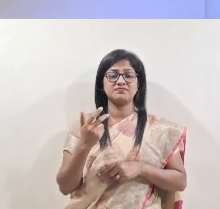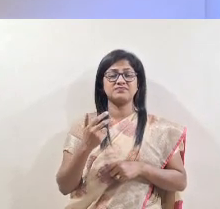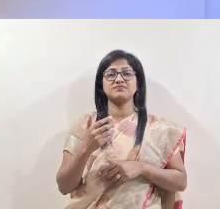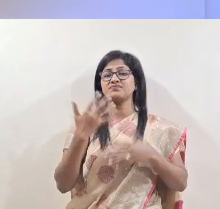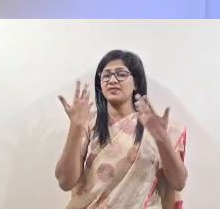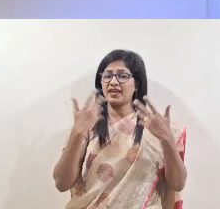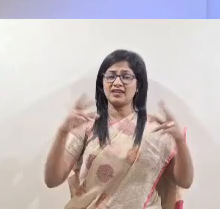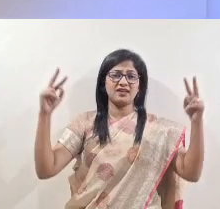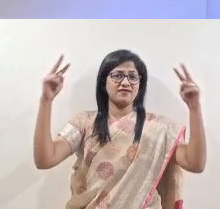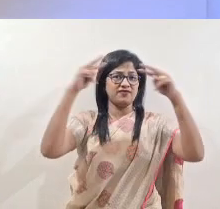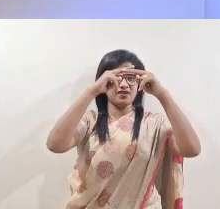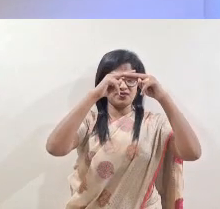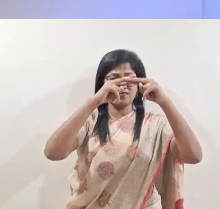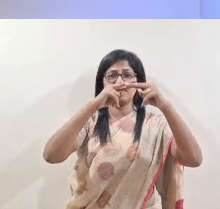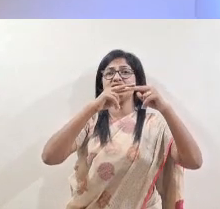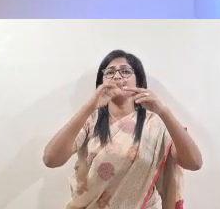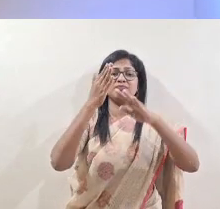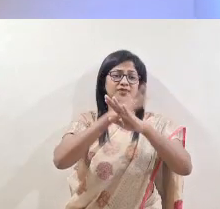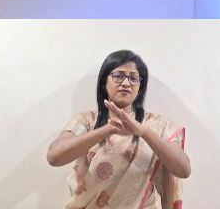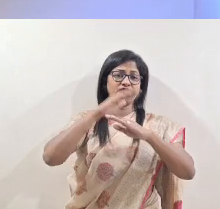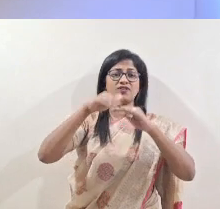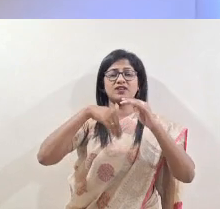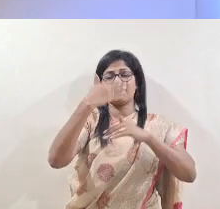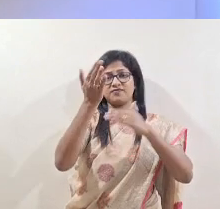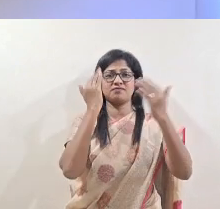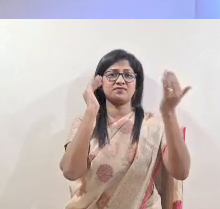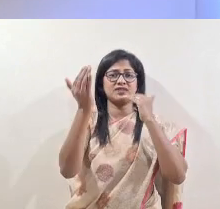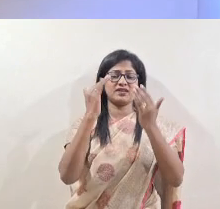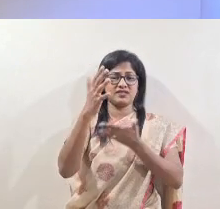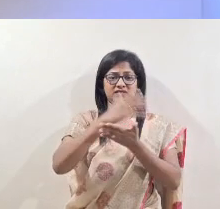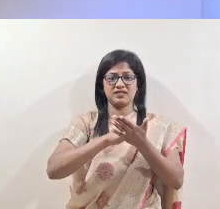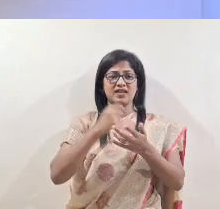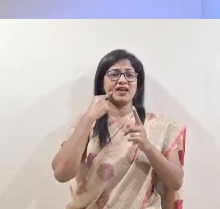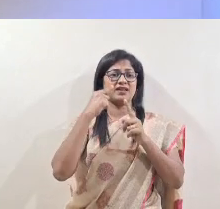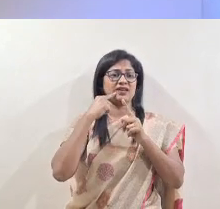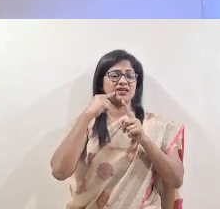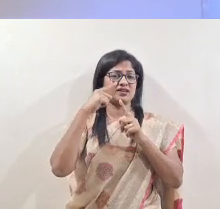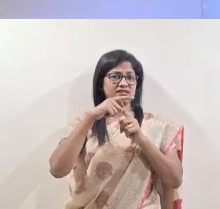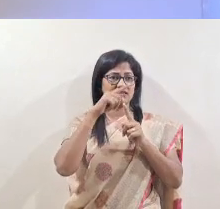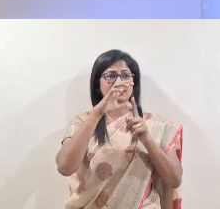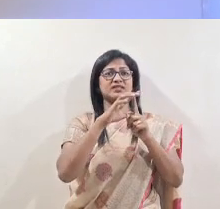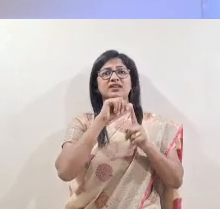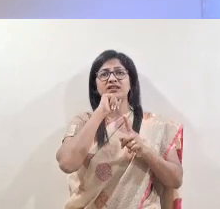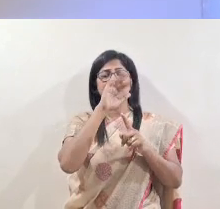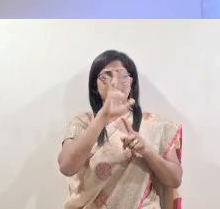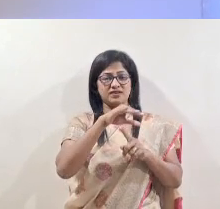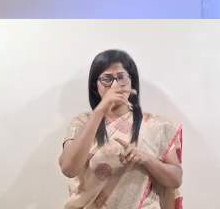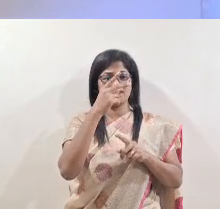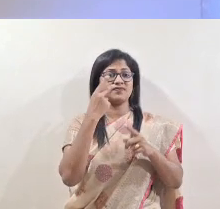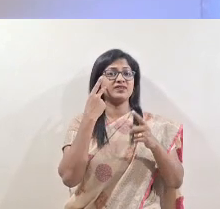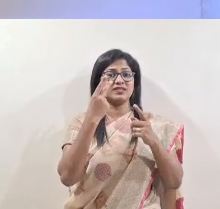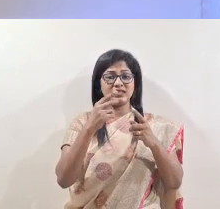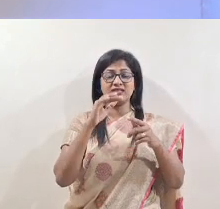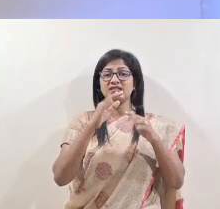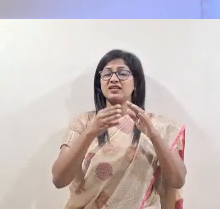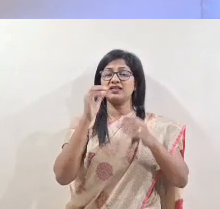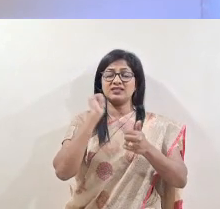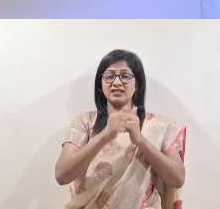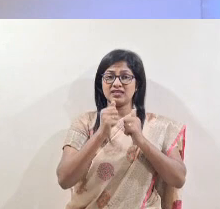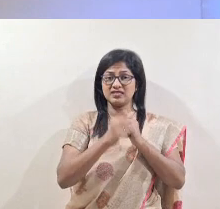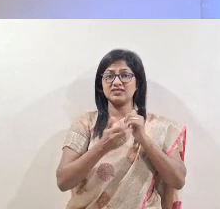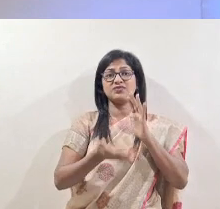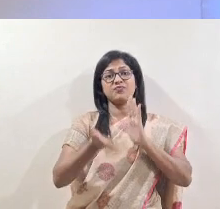any flyover, before and after, we are usually comparing these data in IIT Delhi. We see that the number of crashes has increased that